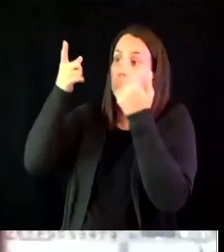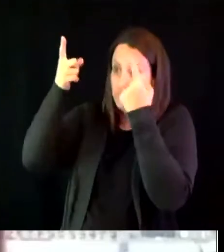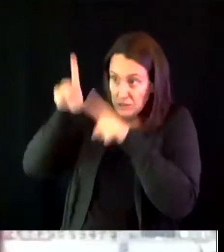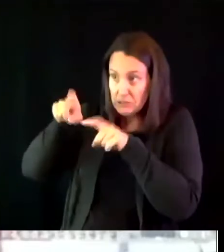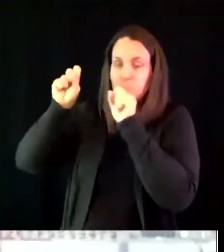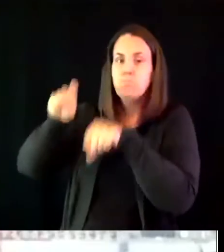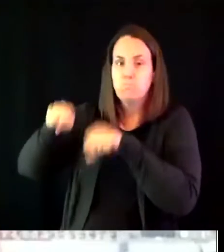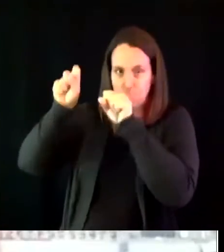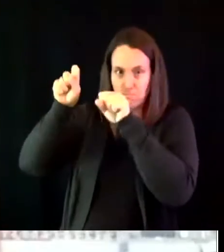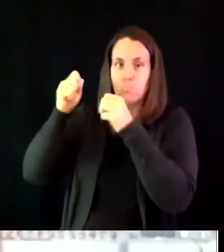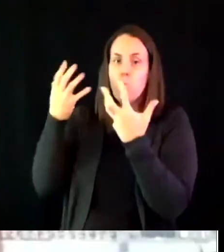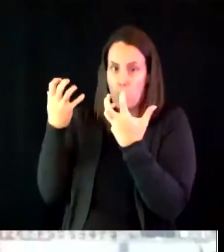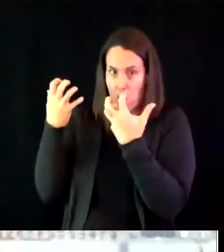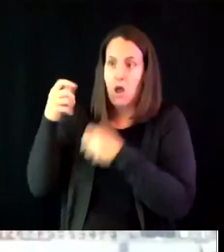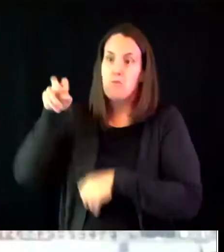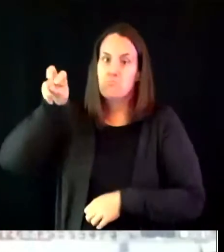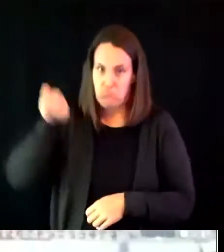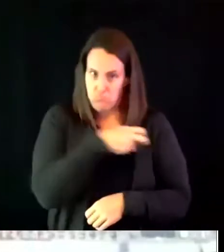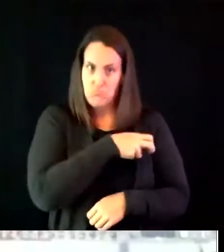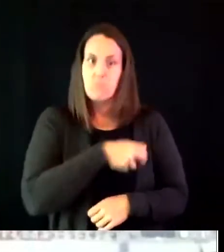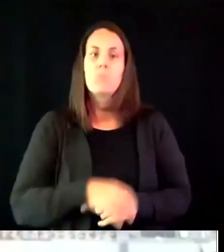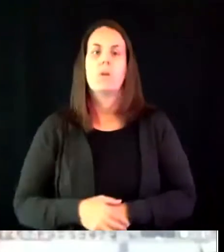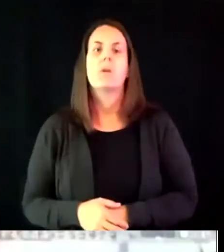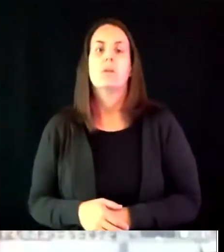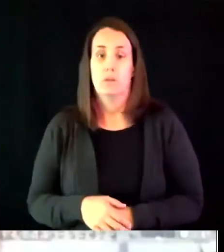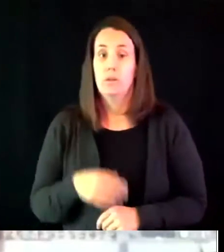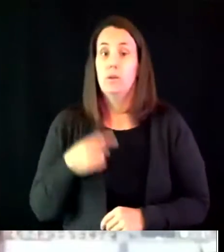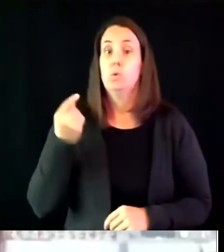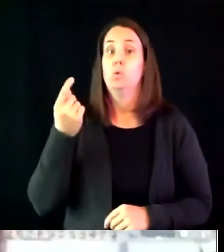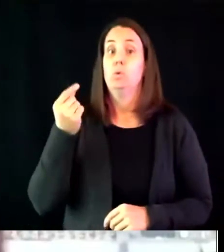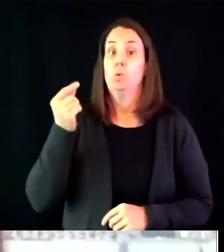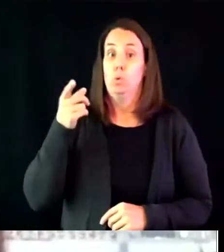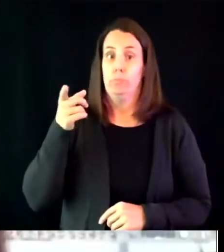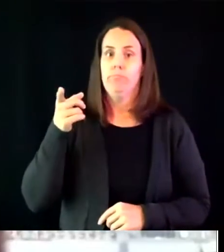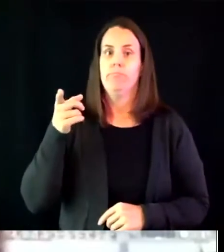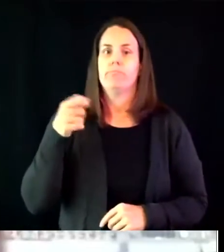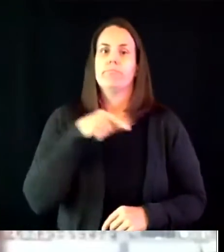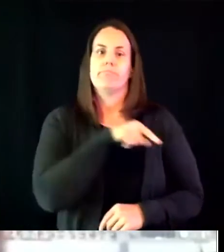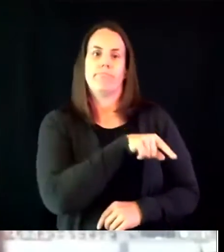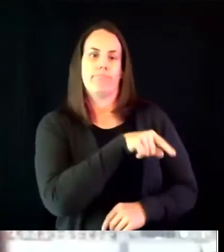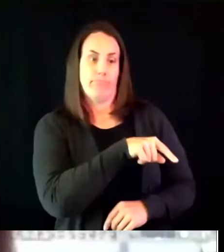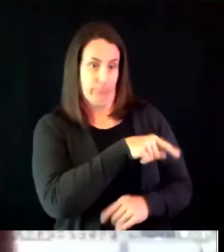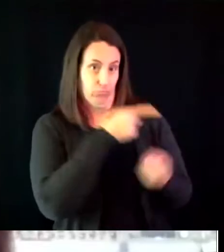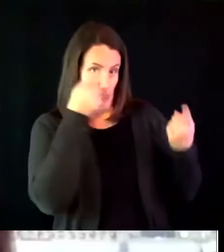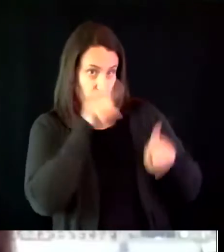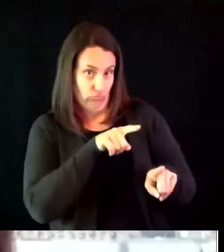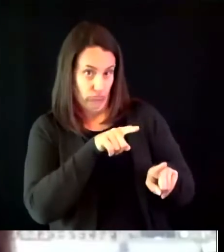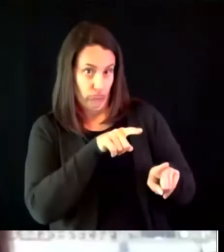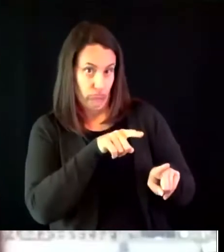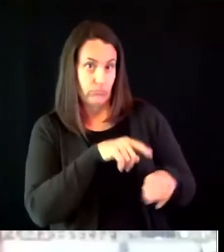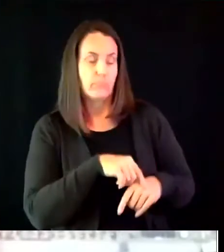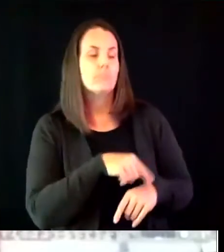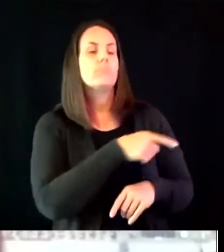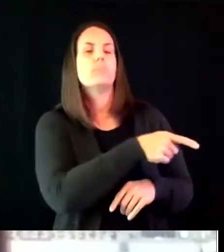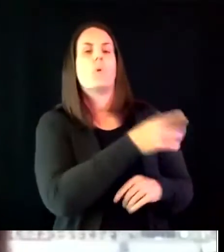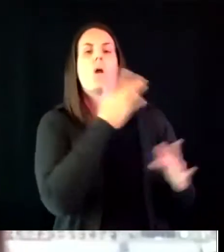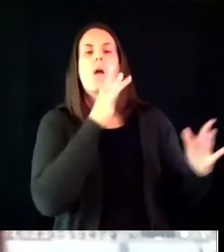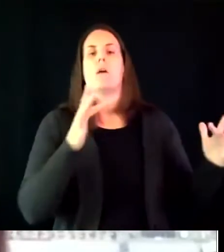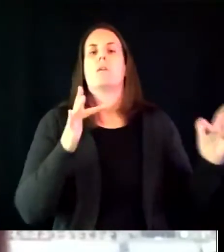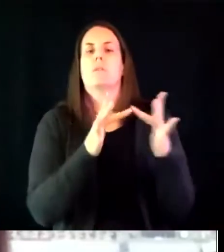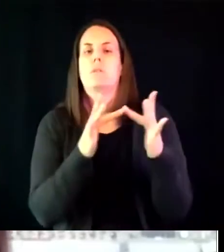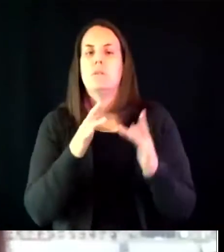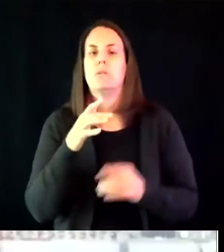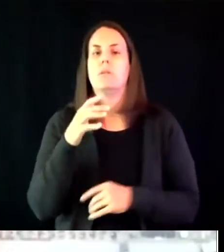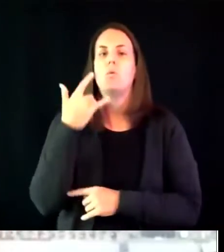contact Gold Cross, who is our vendor, our preferred ambulance company that will go to the hospital, pick up